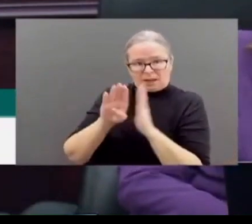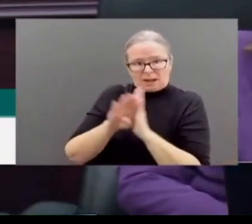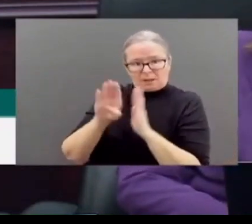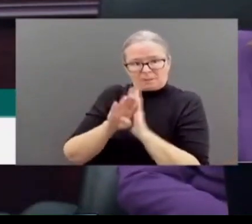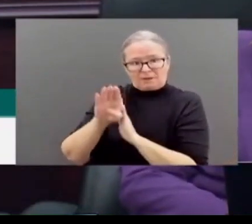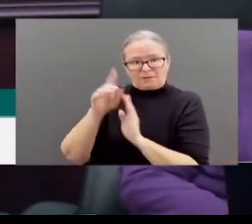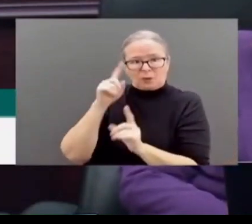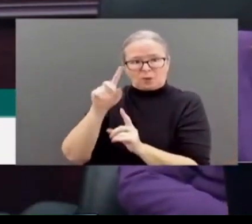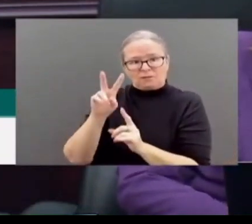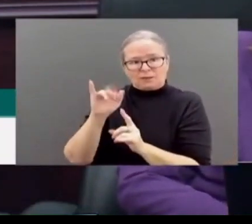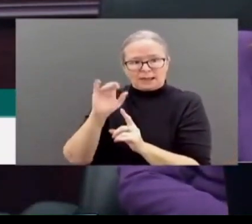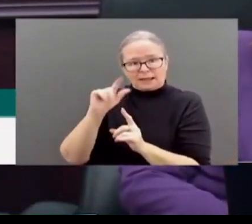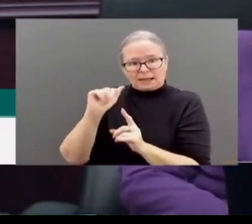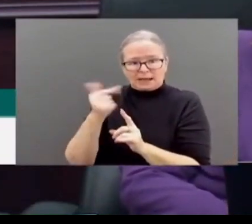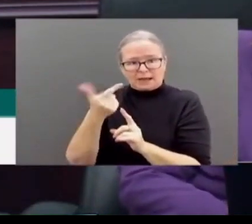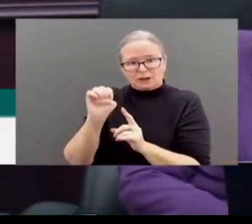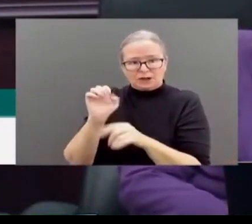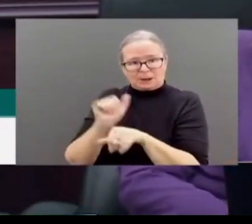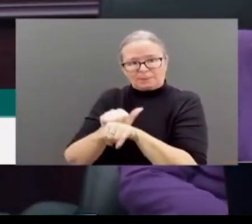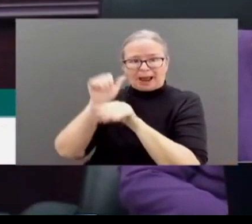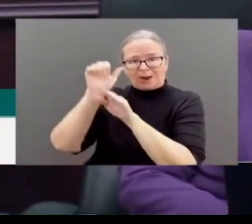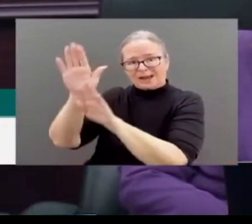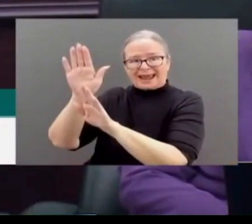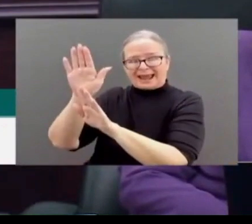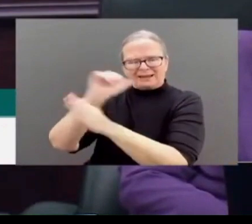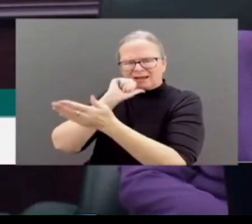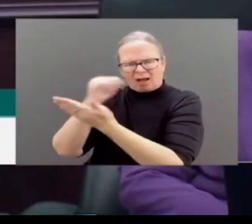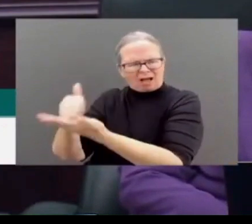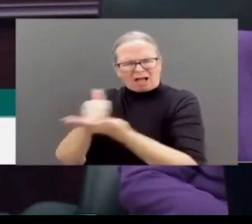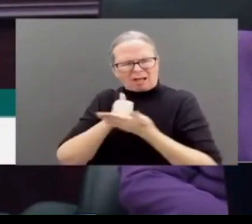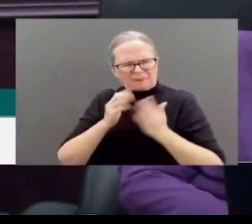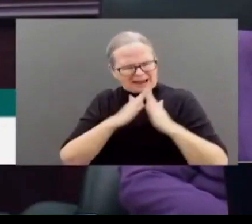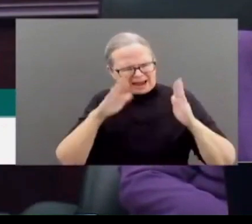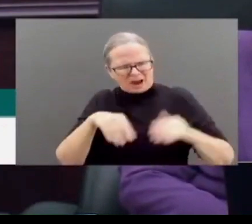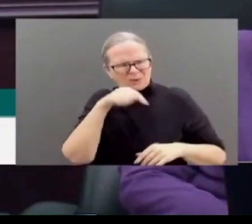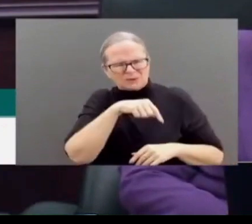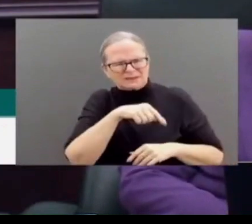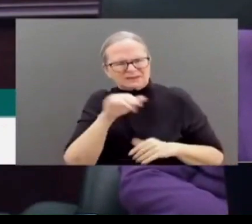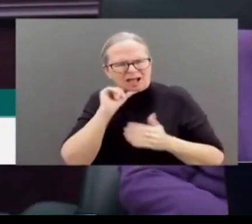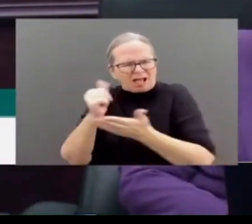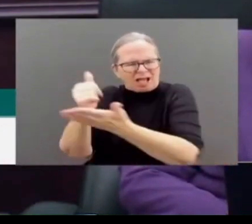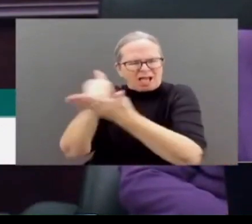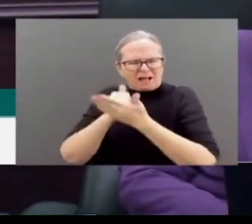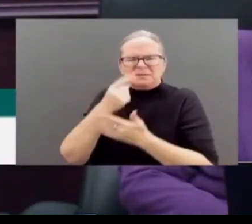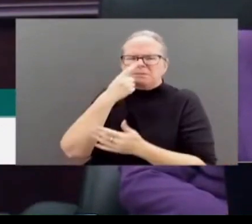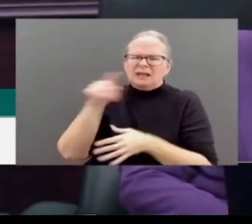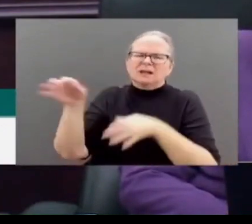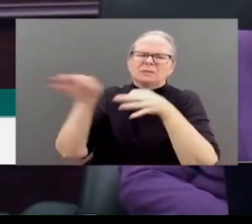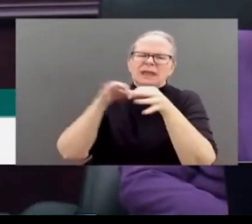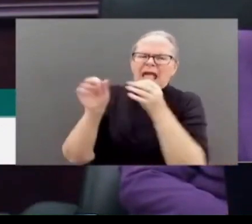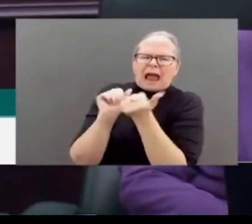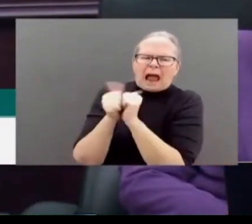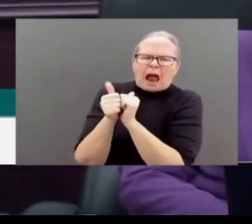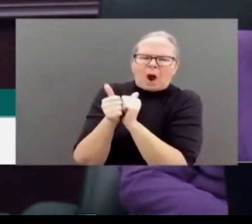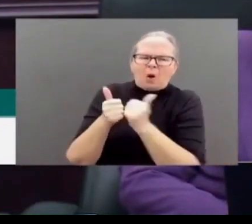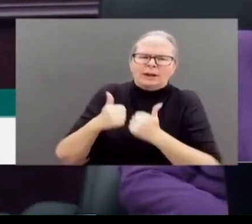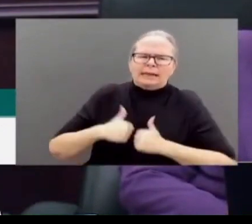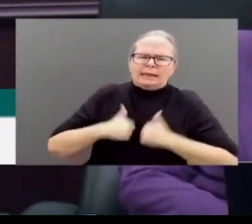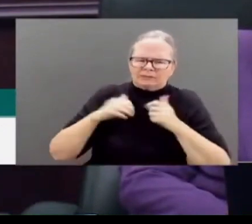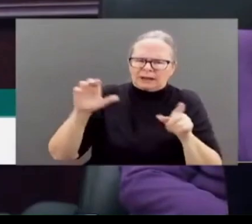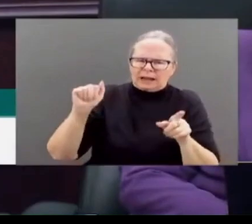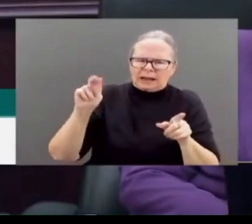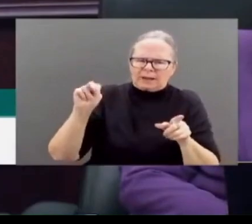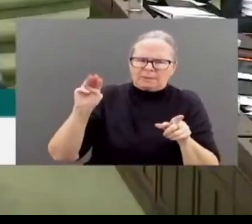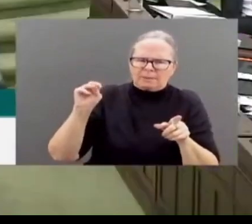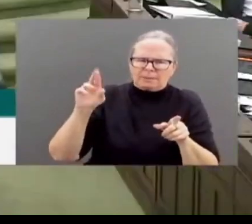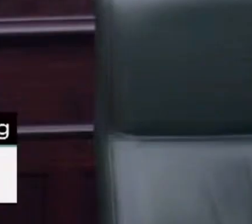meaningful way, can the minister explain to the residents of Canmore how the province can allow a development like this to proceed when it doesn't even address the residents'